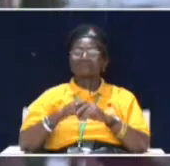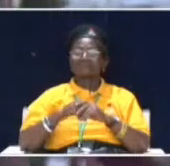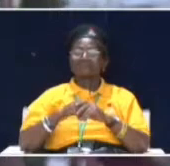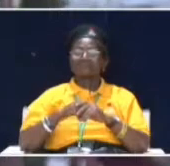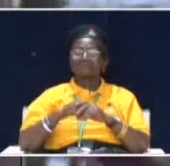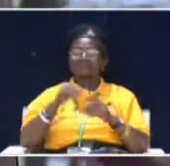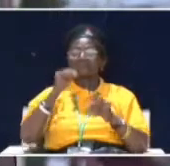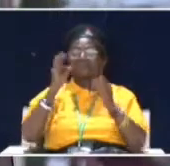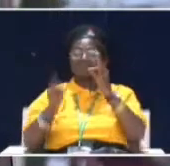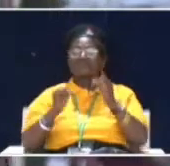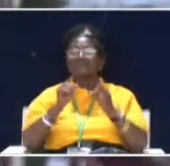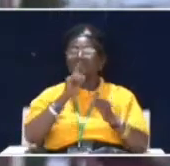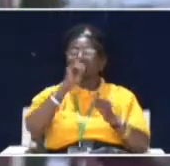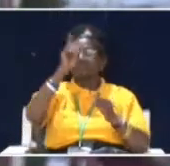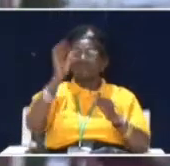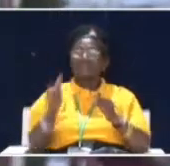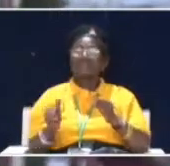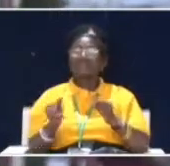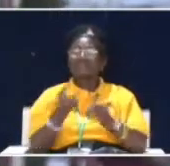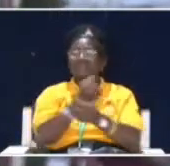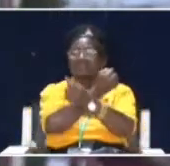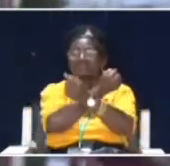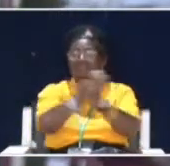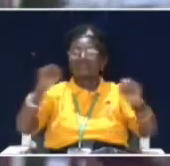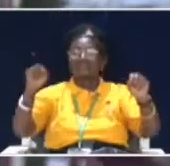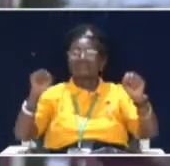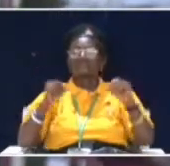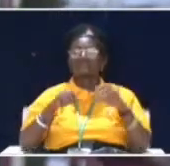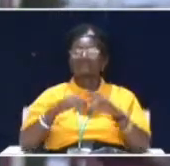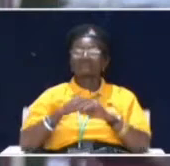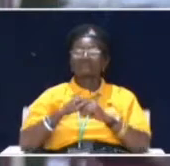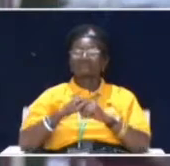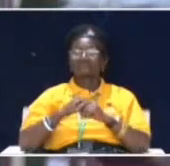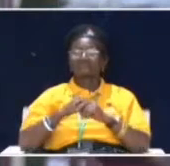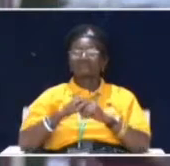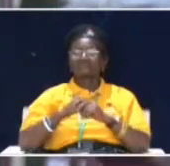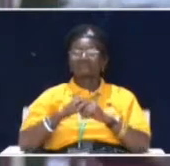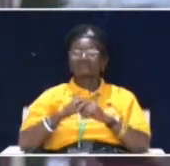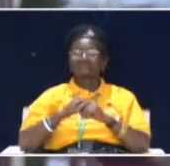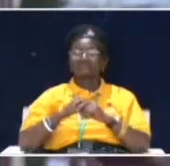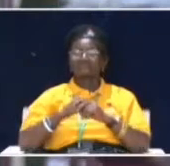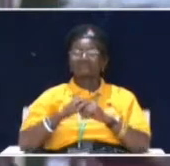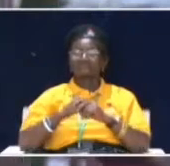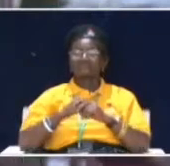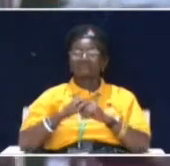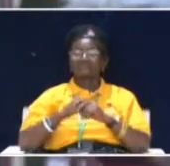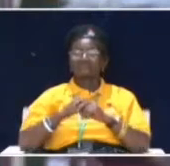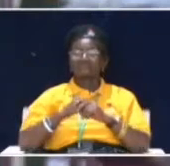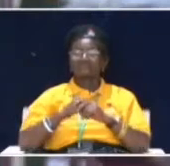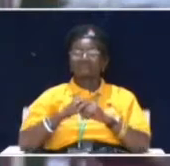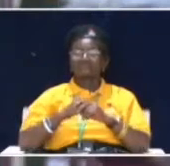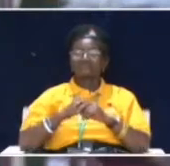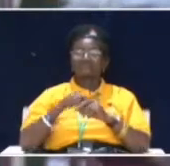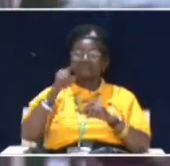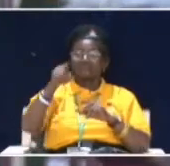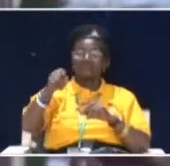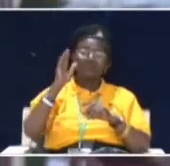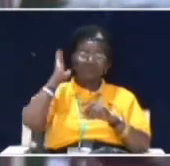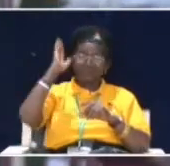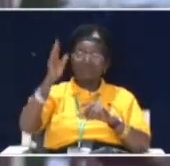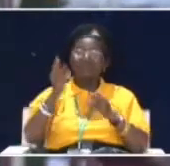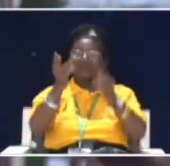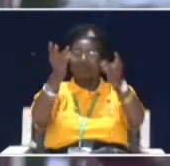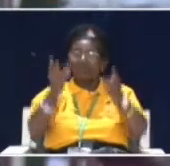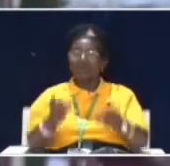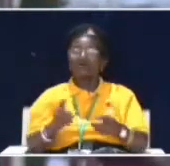are genuinely saved, ti o ba je ni toto ni igbala re munadoko, you will want to be